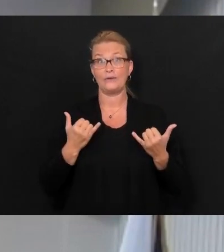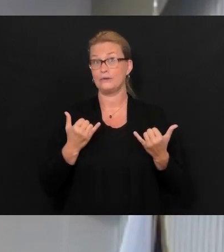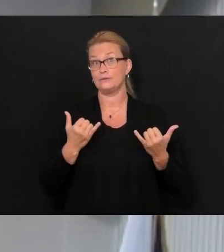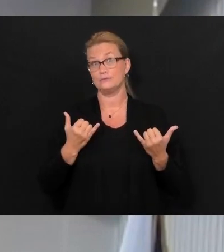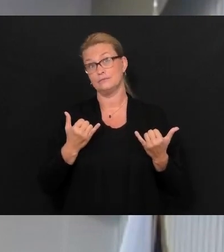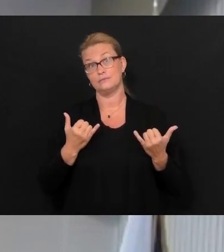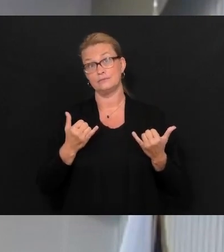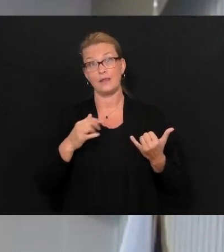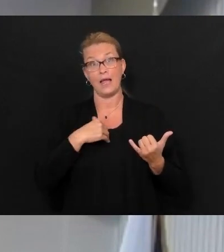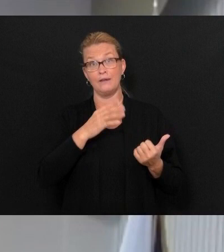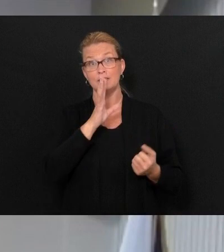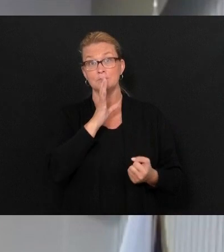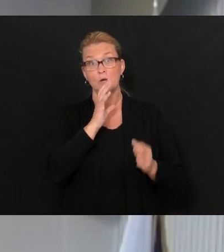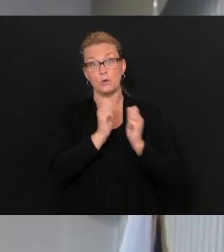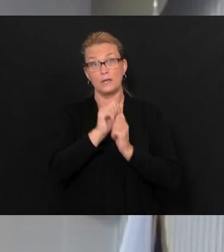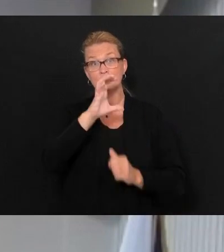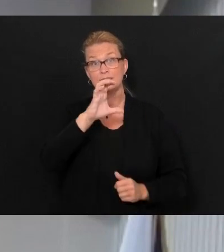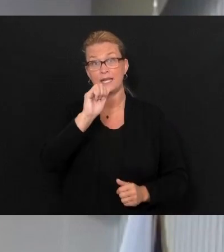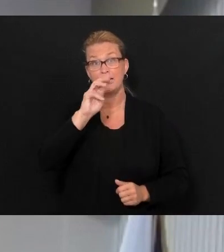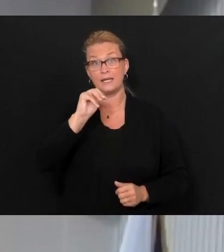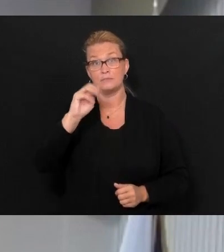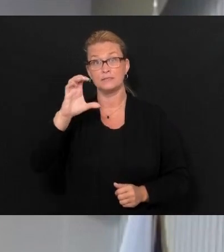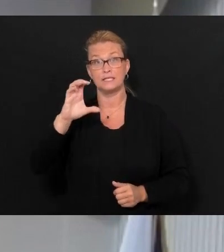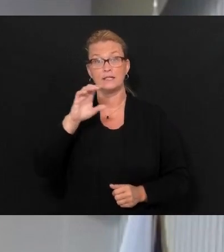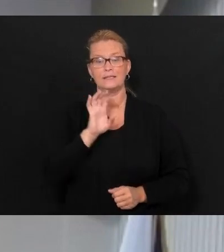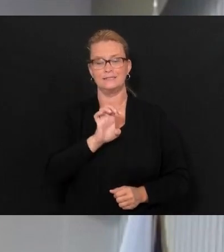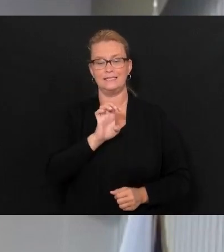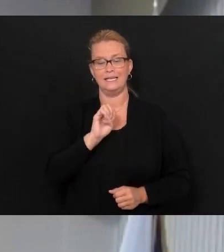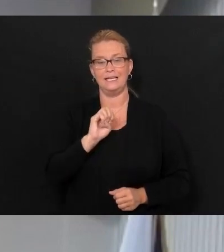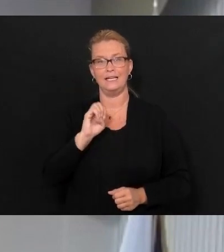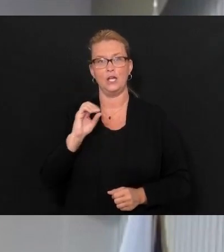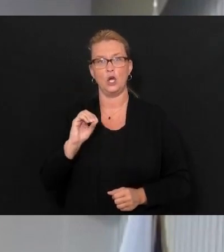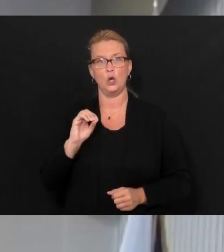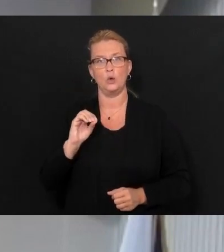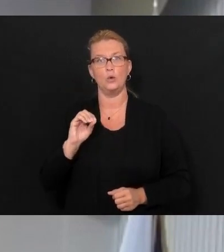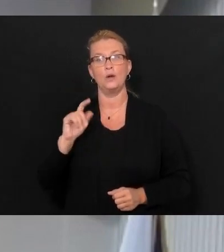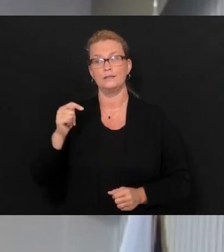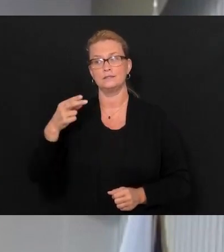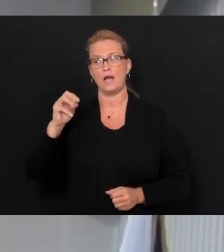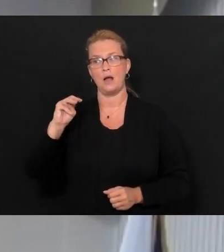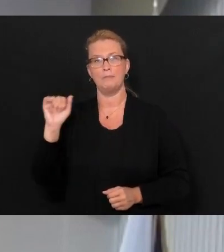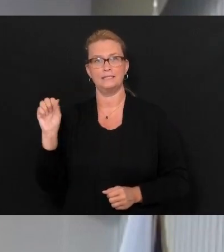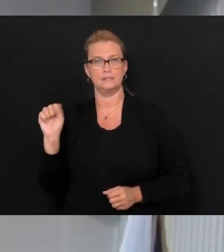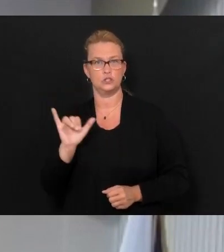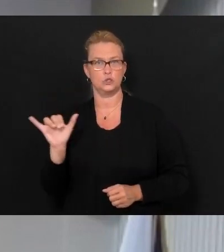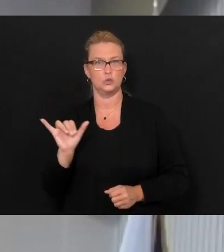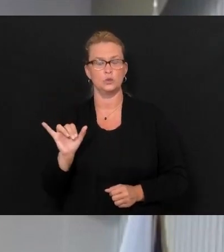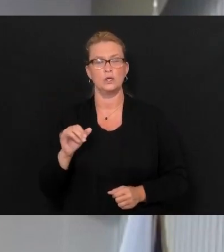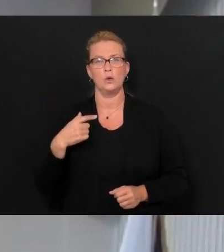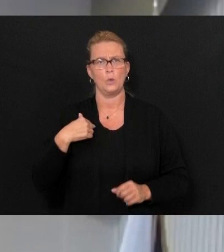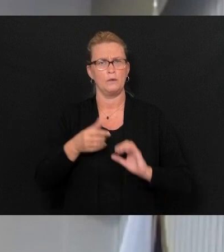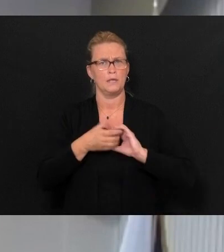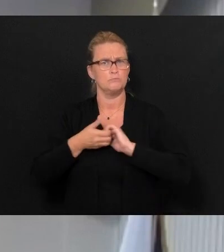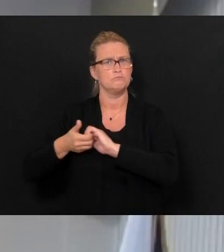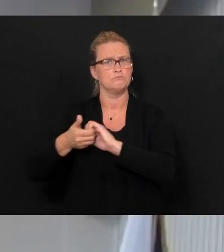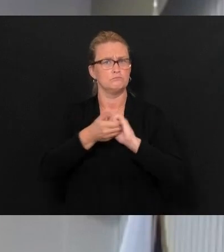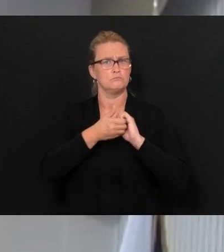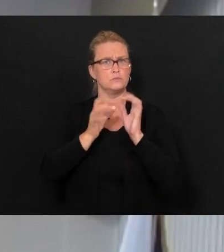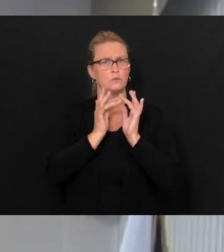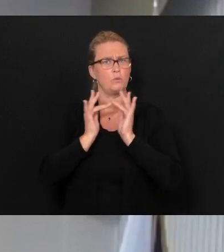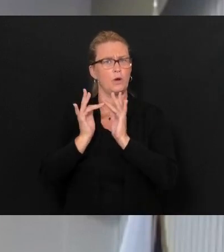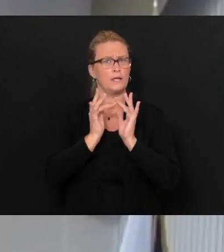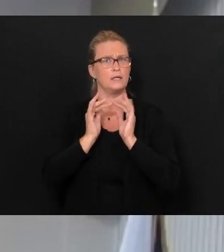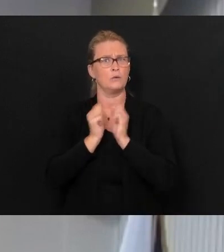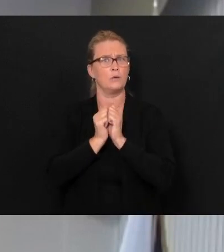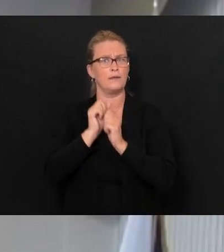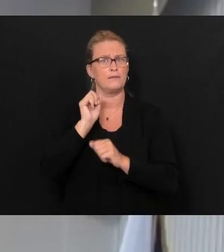again spoken to CAMC CEO today, spoken to CEO Thomas, and we're working together along with the West Virginia Hospital Association to make sure